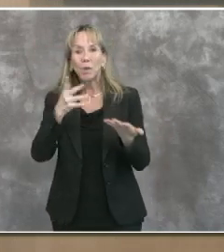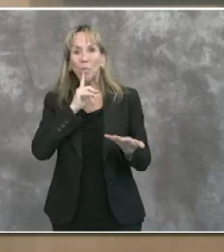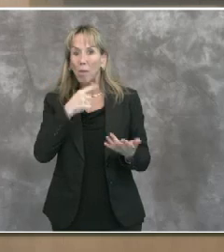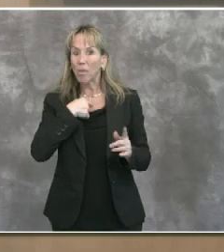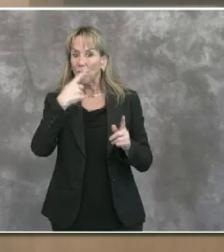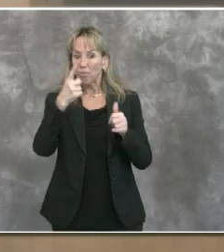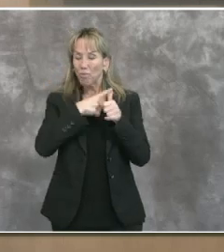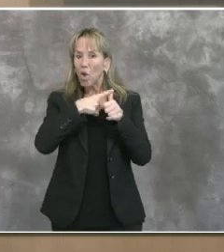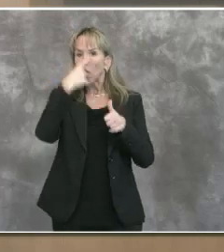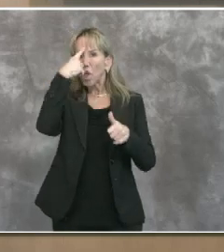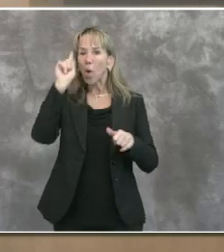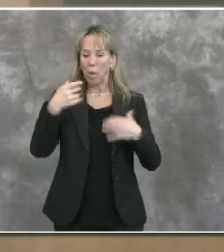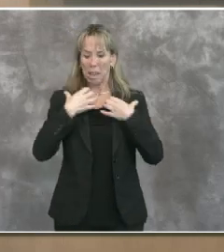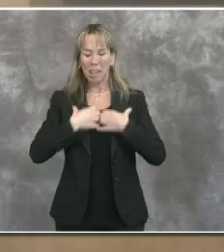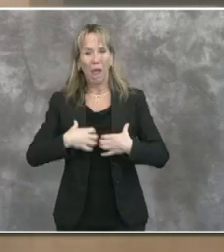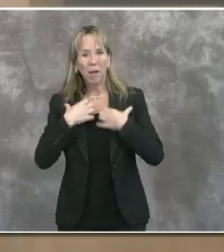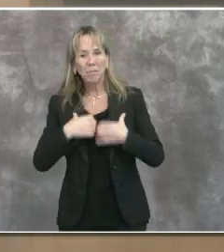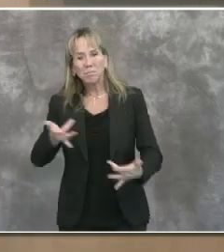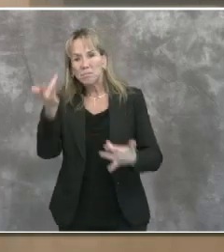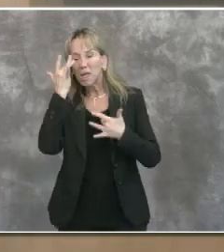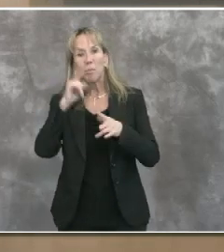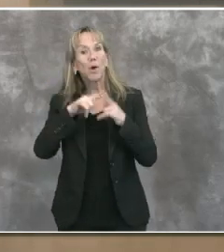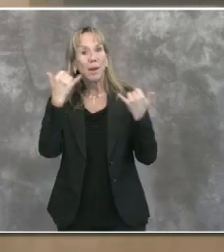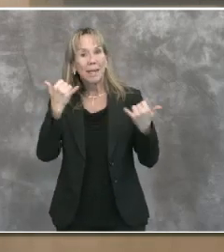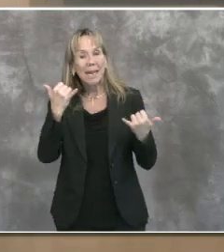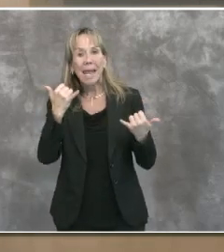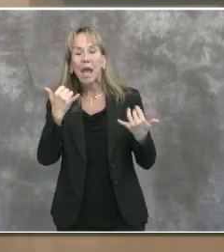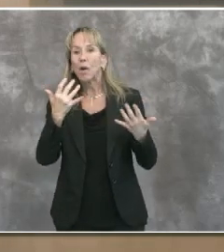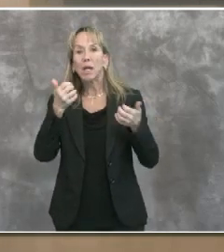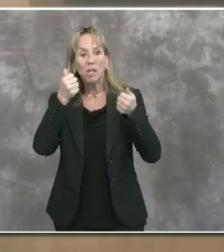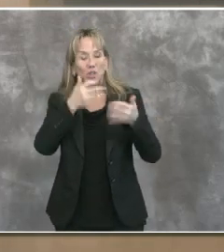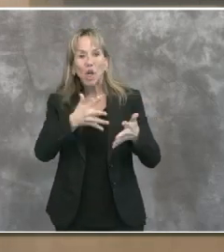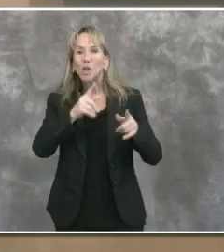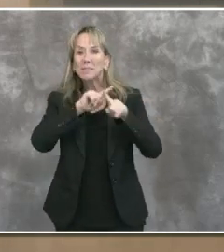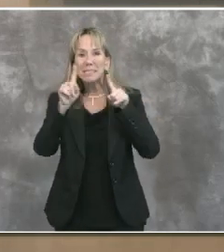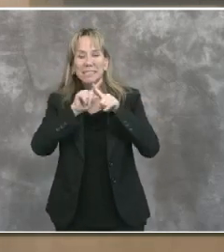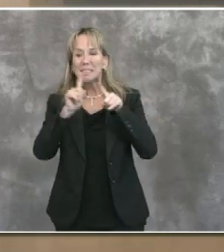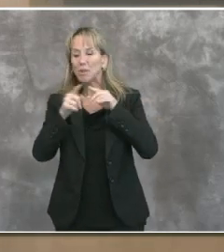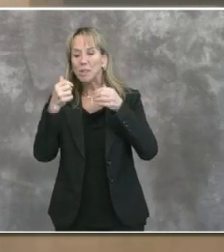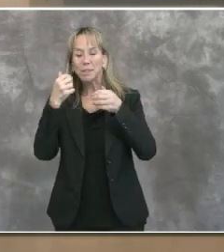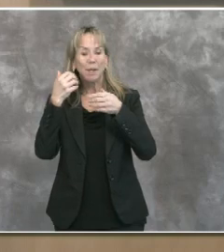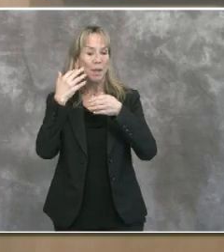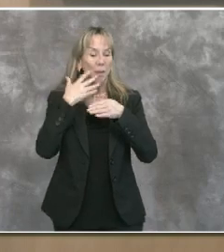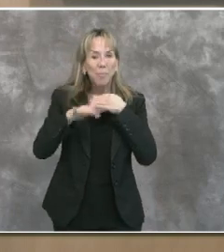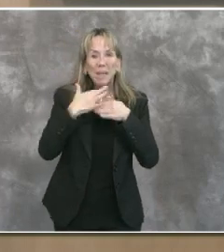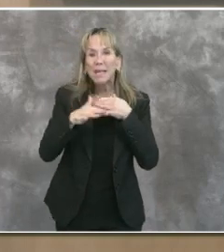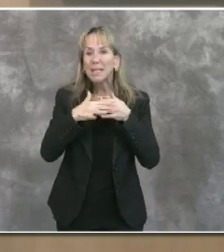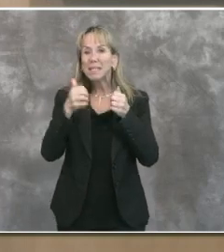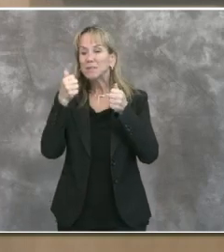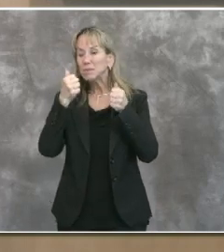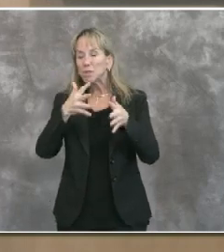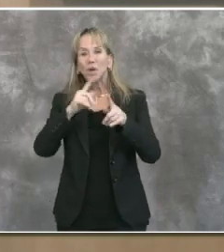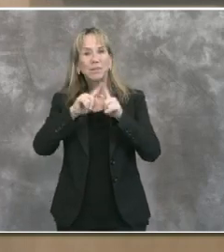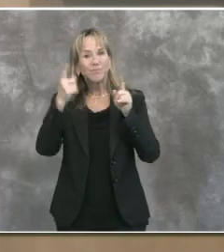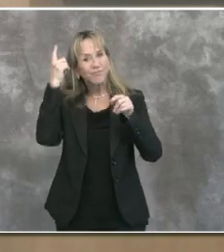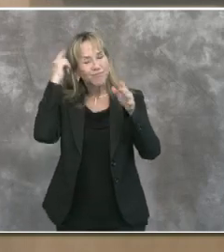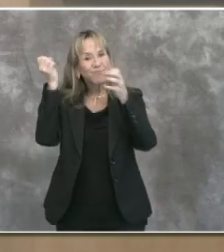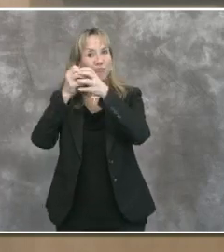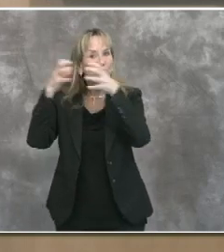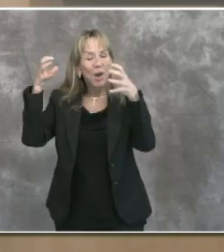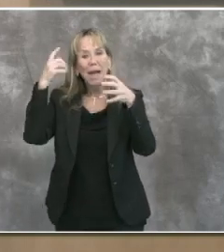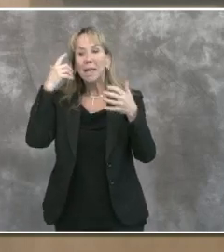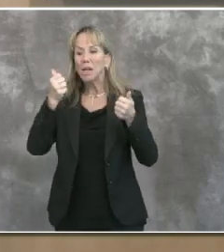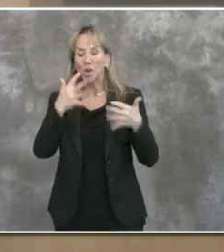of illnesses. There have been case reports of it causing hemorrhagic encephalitis. It can cause inflammation of the heart. It can cause